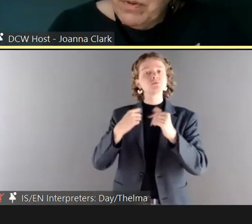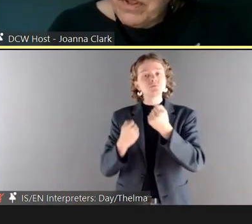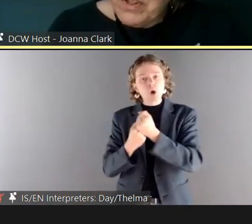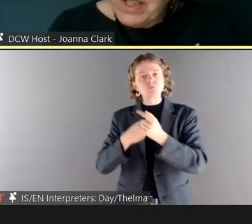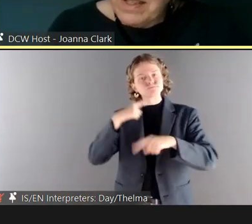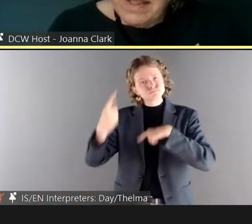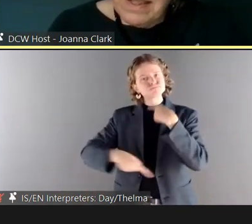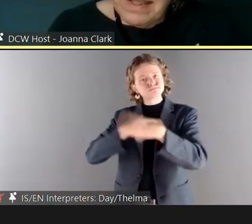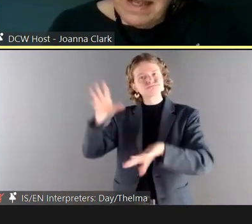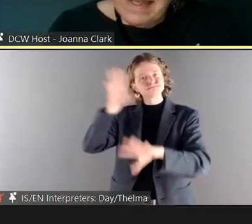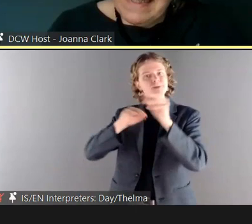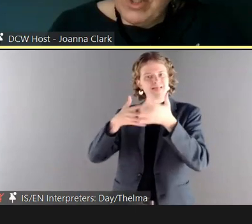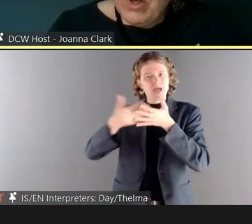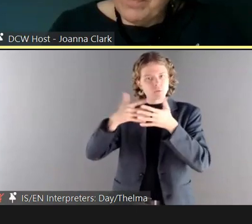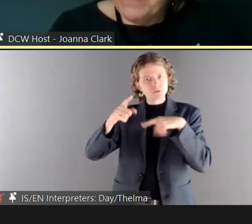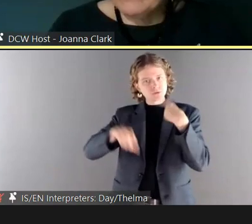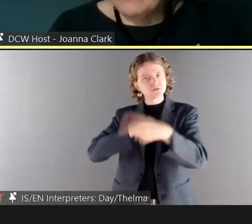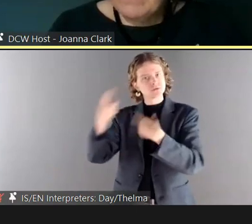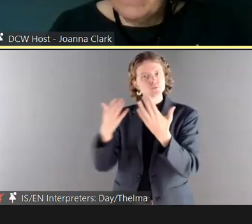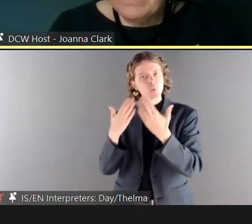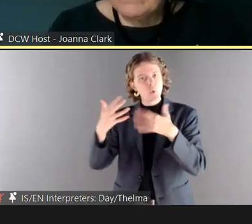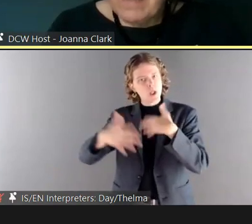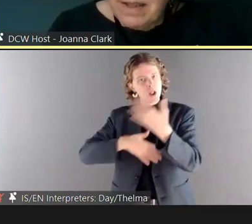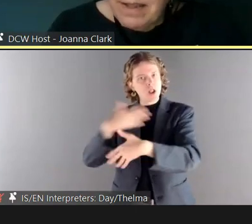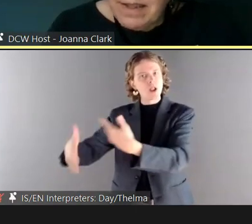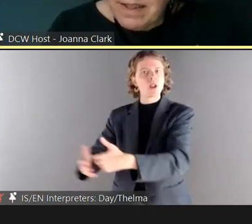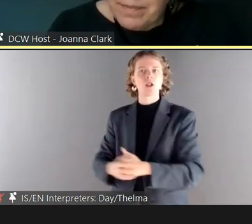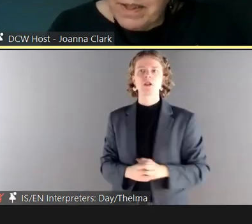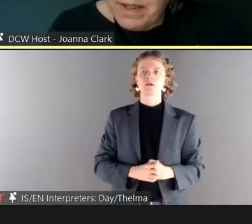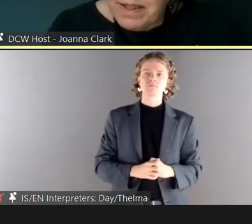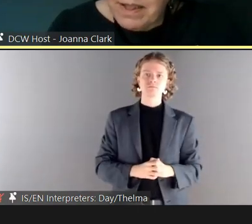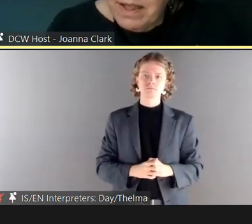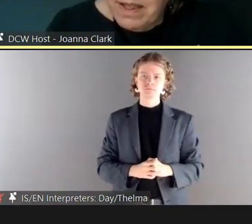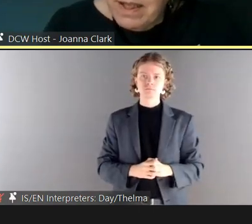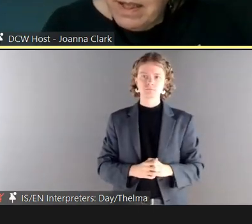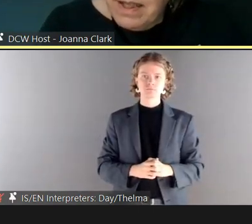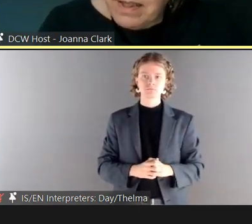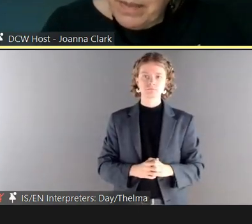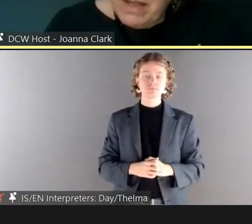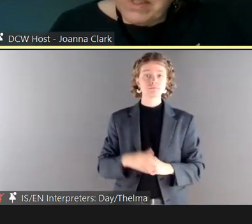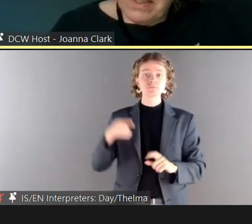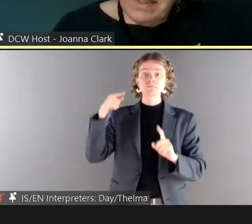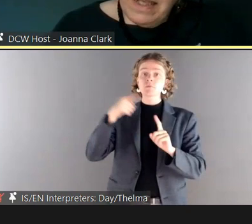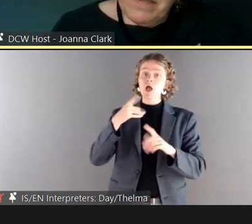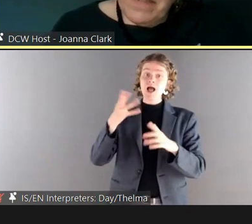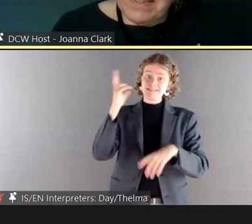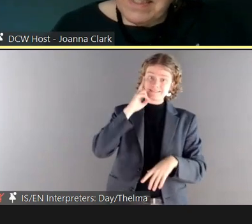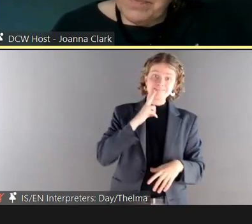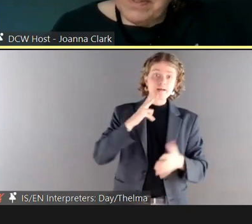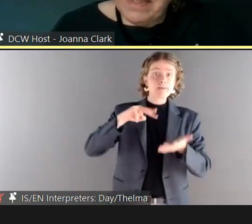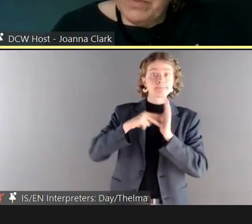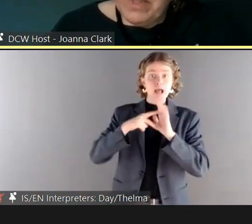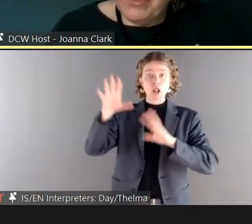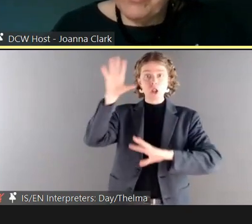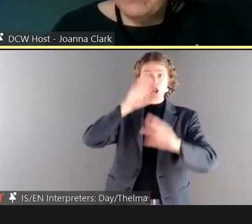It's important to stress that this delay is not because deafness is a learning disability. It's about lack of